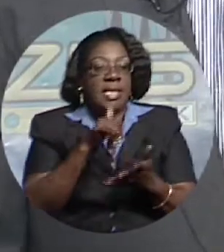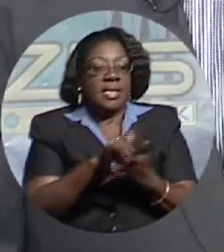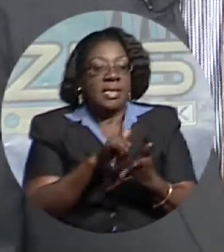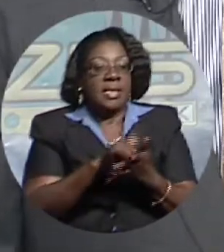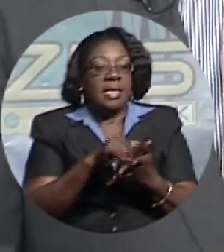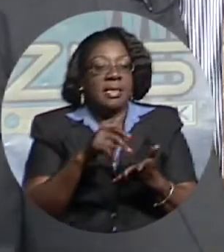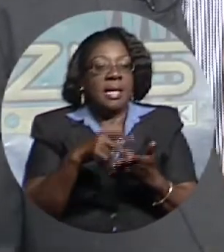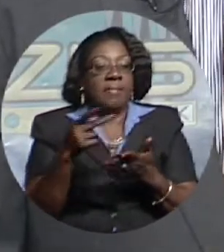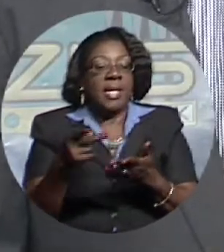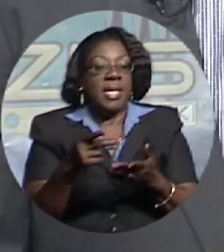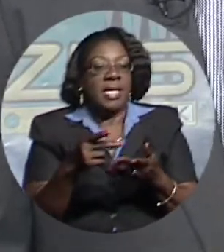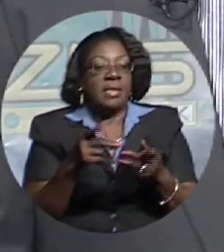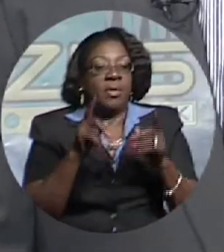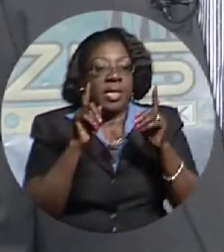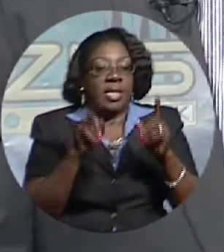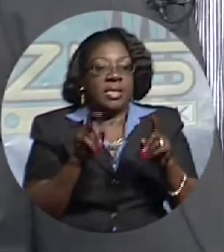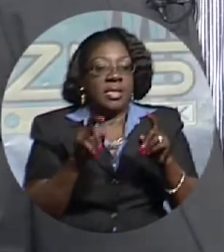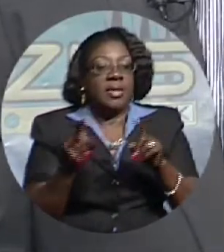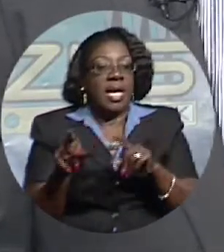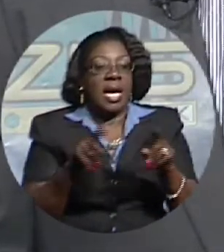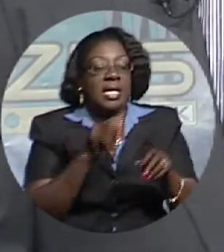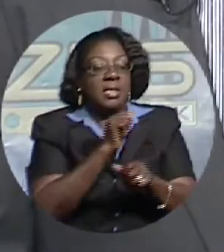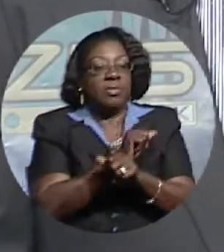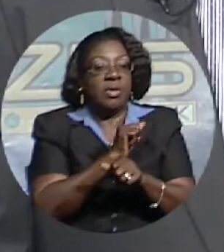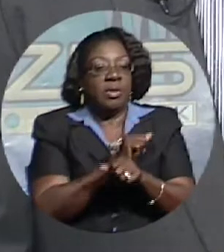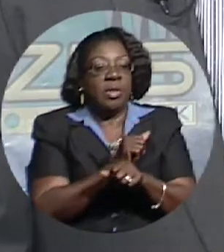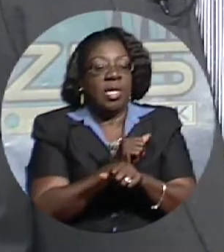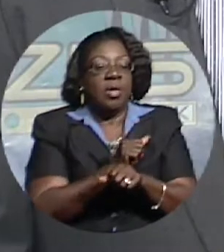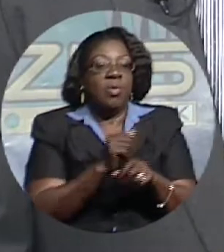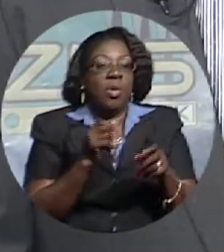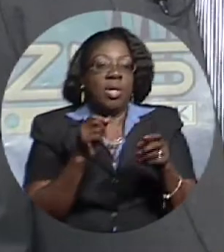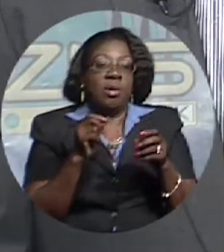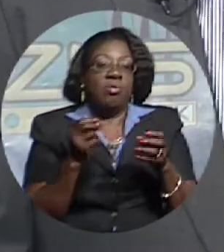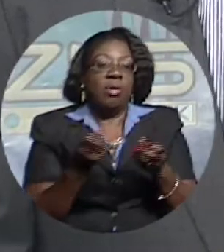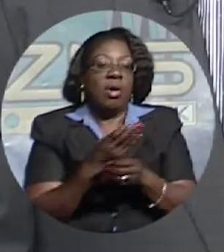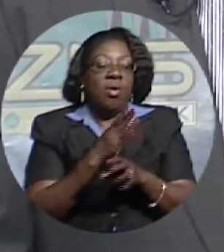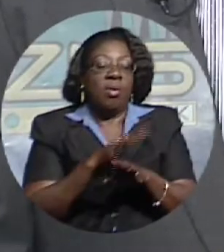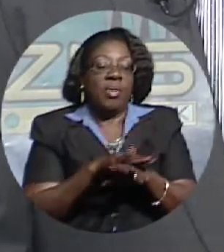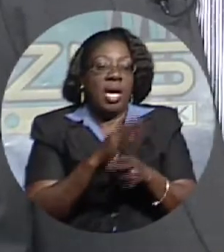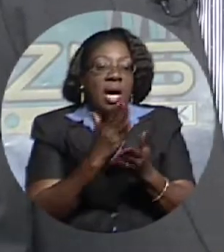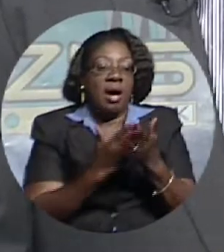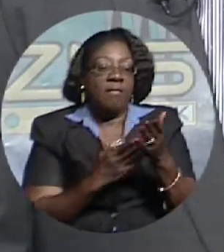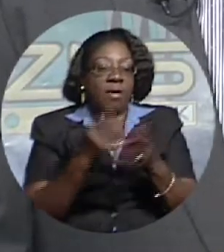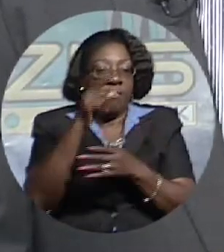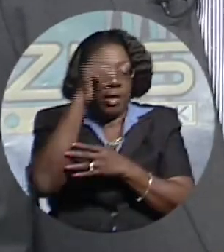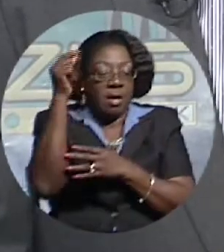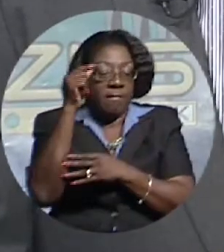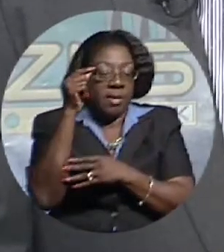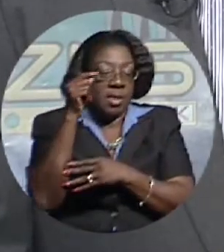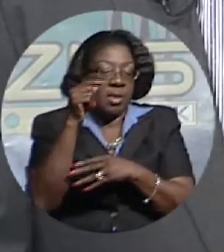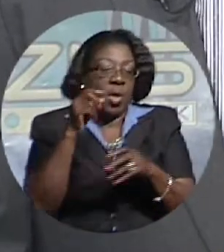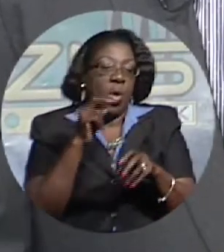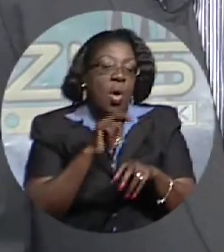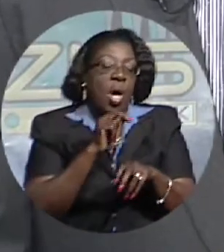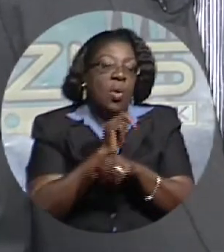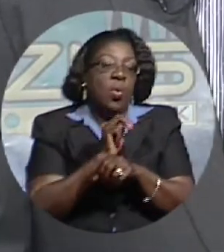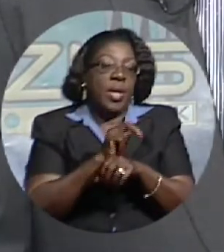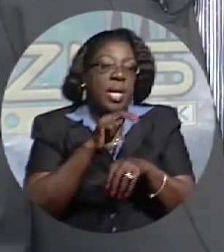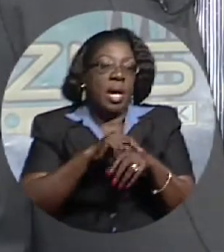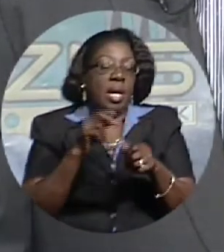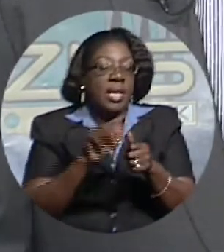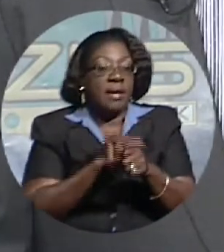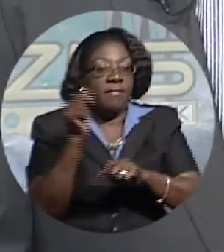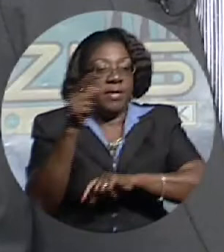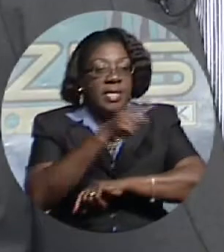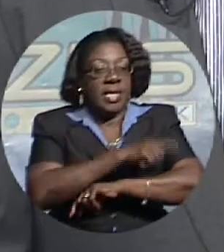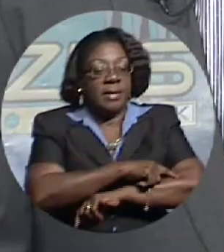than necessary, especially as workers risk their lives on behalf of the government every day but don't enjoy any medical coverage. In its new